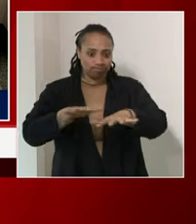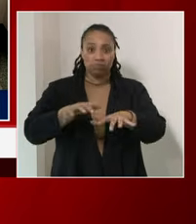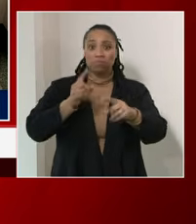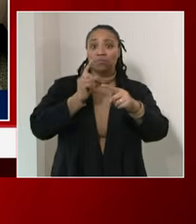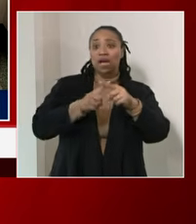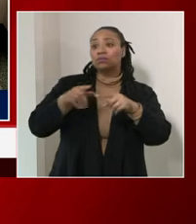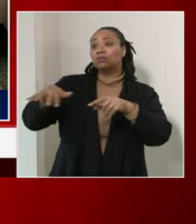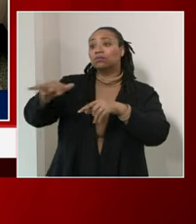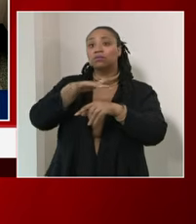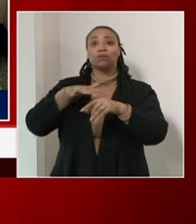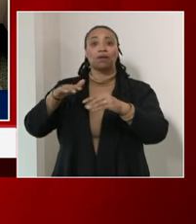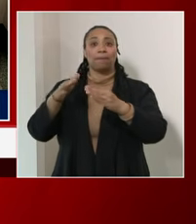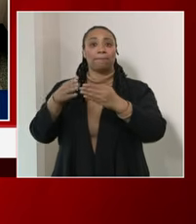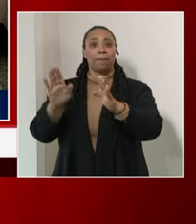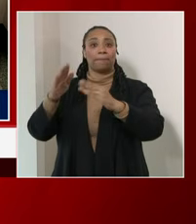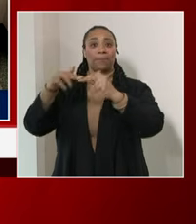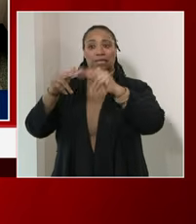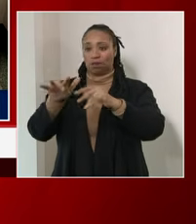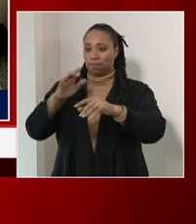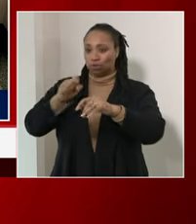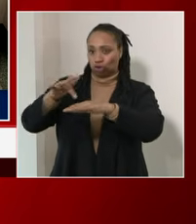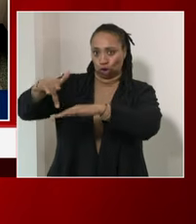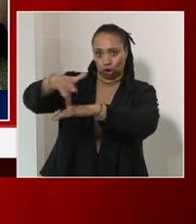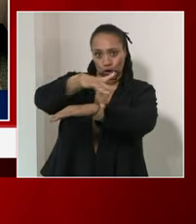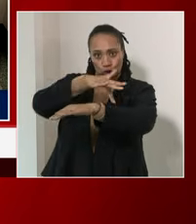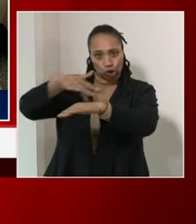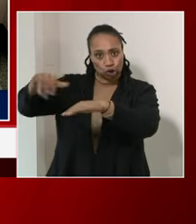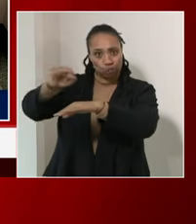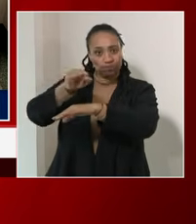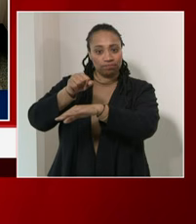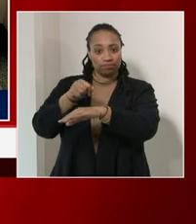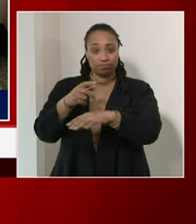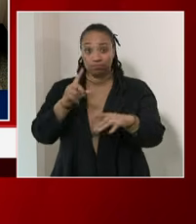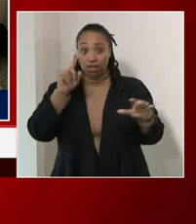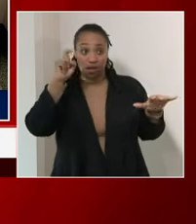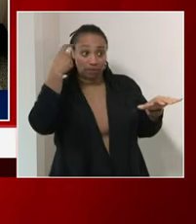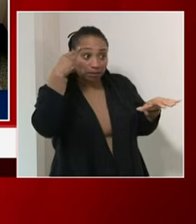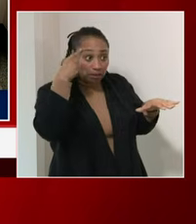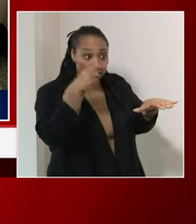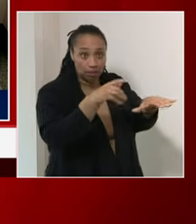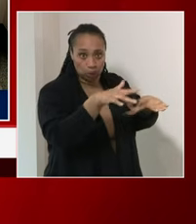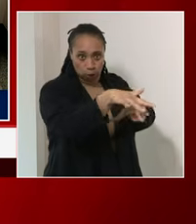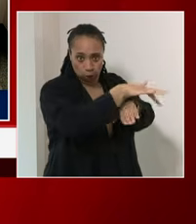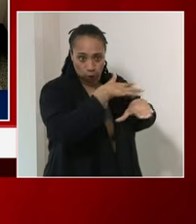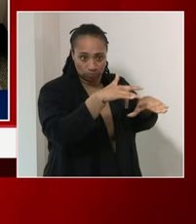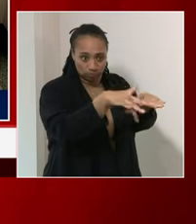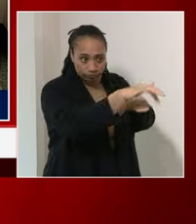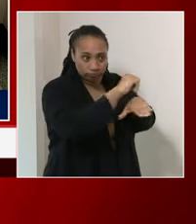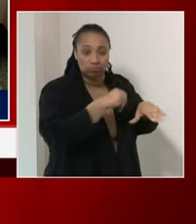as our bus depots and our schools. Delano.